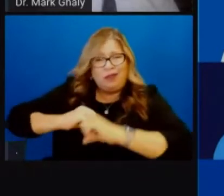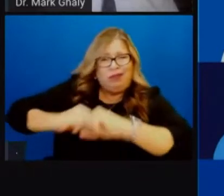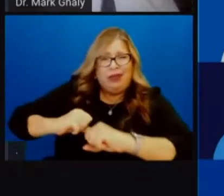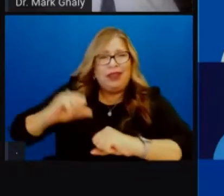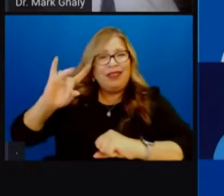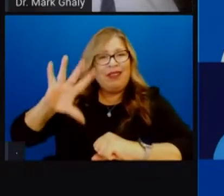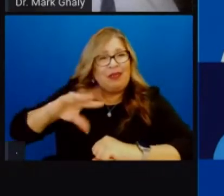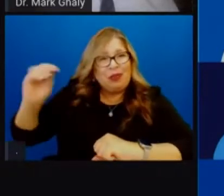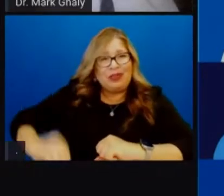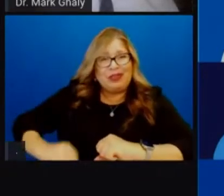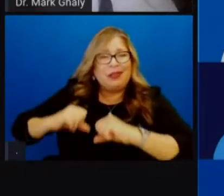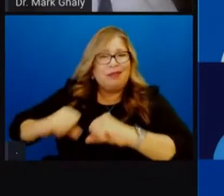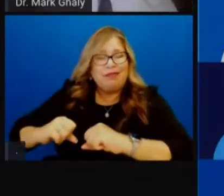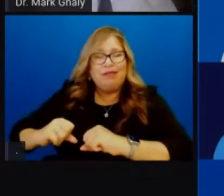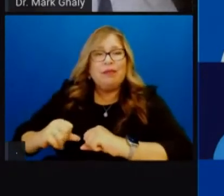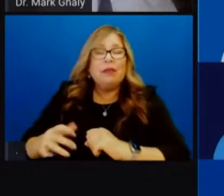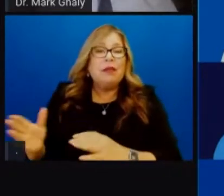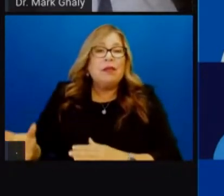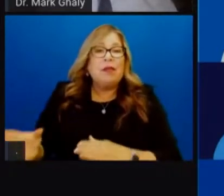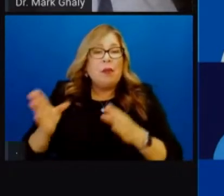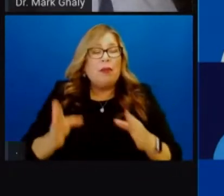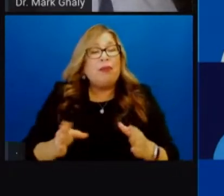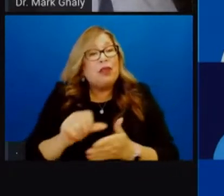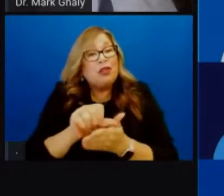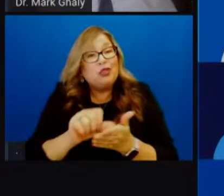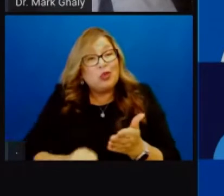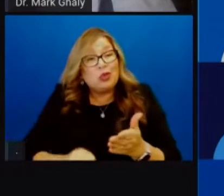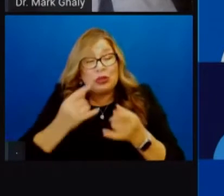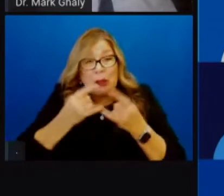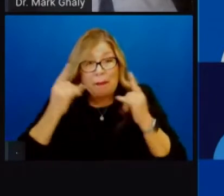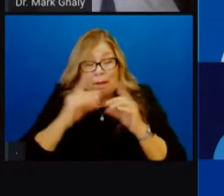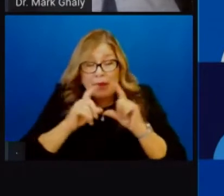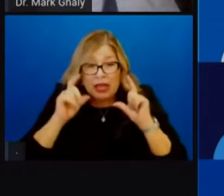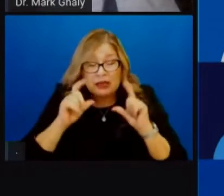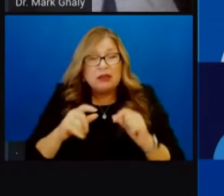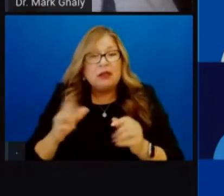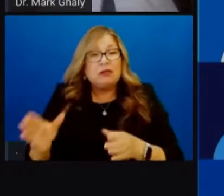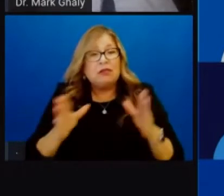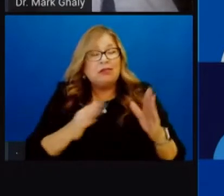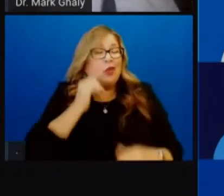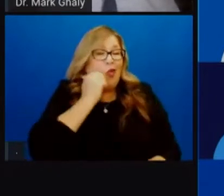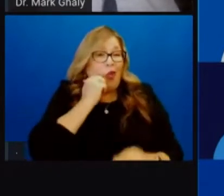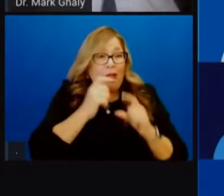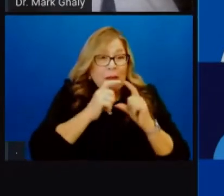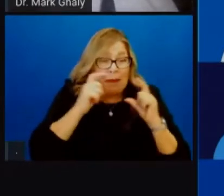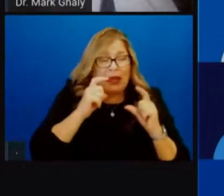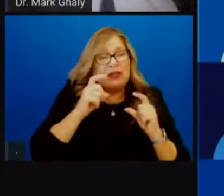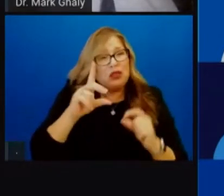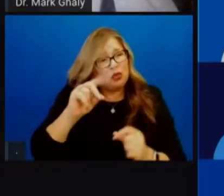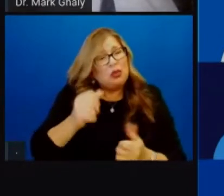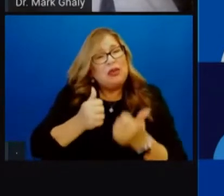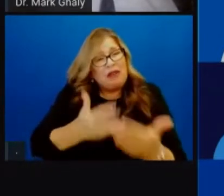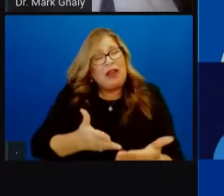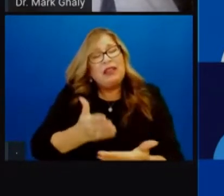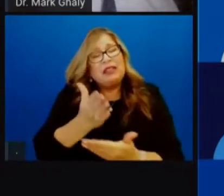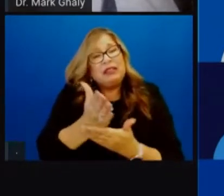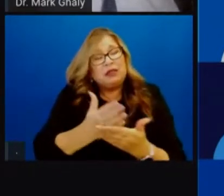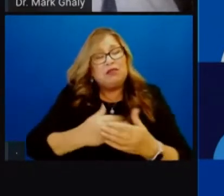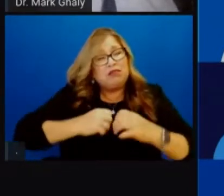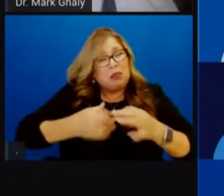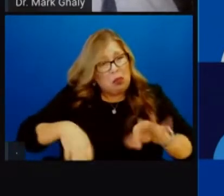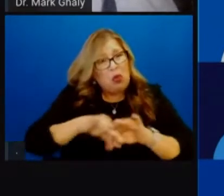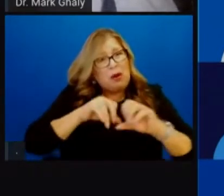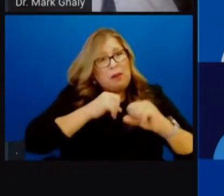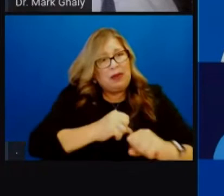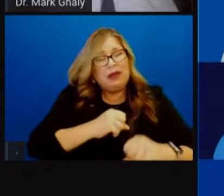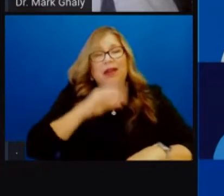KN95. Surgical masks, cloth masks do also provide important protection over no masking. So in a day